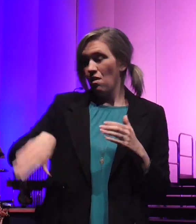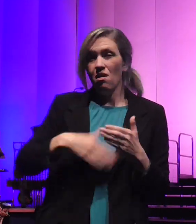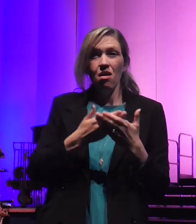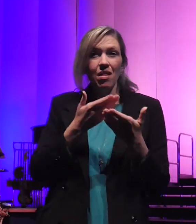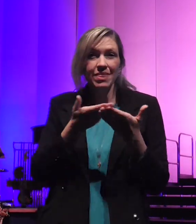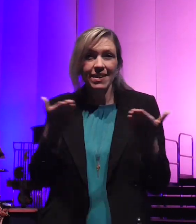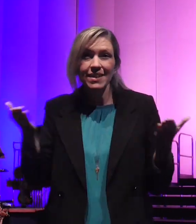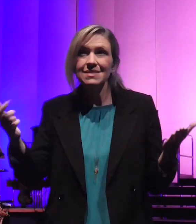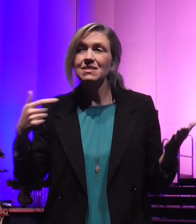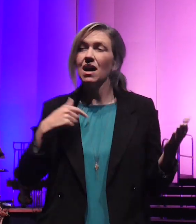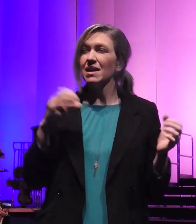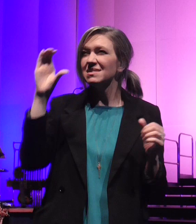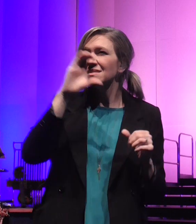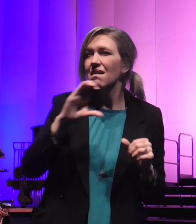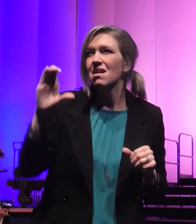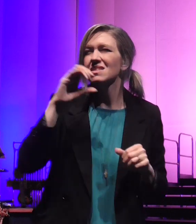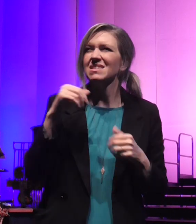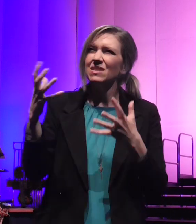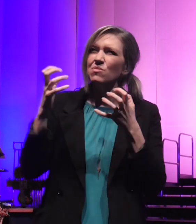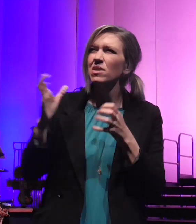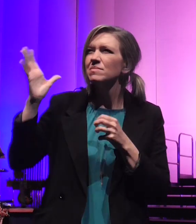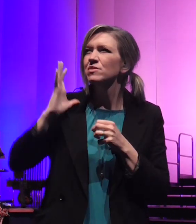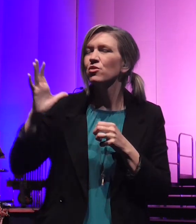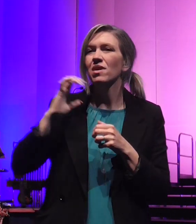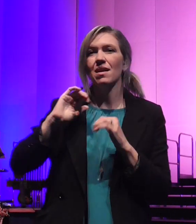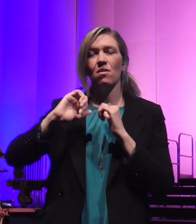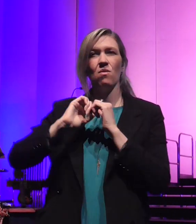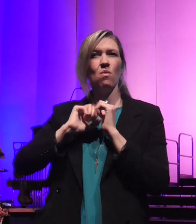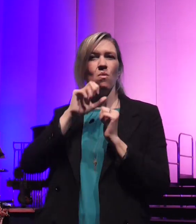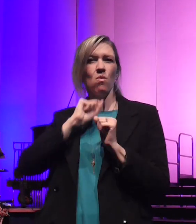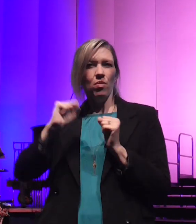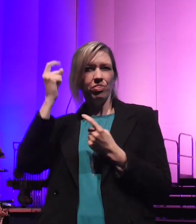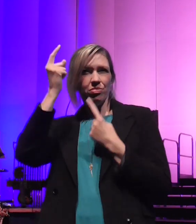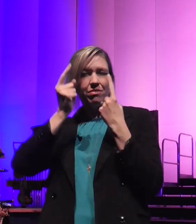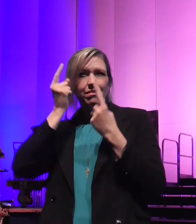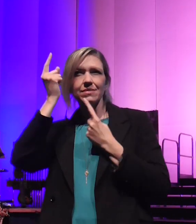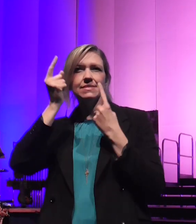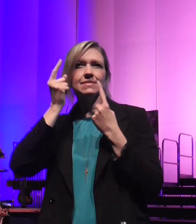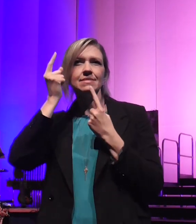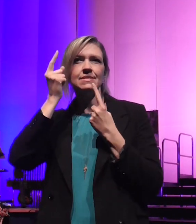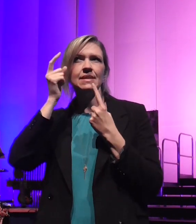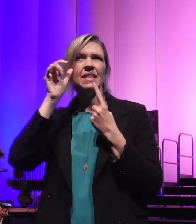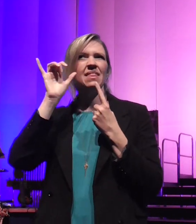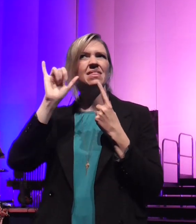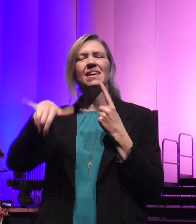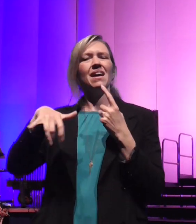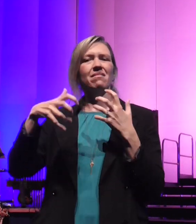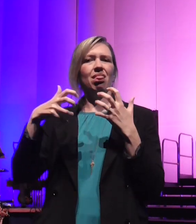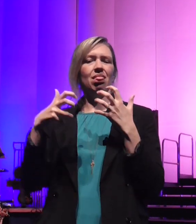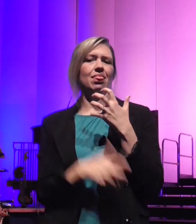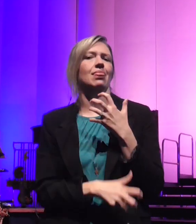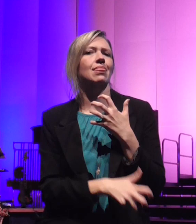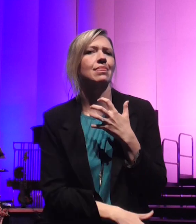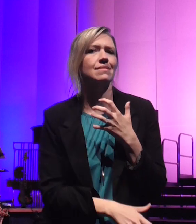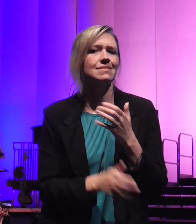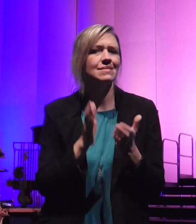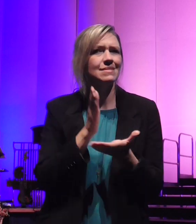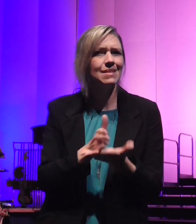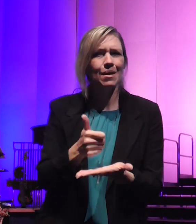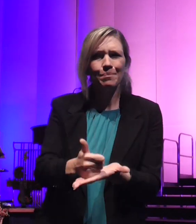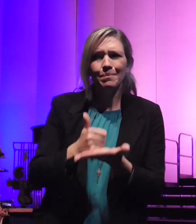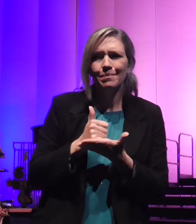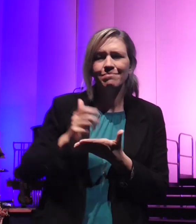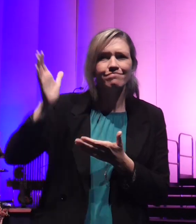Oh, things that I sought and the way that I thought stopped serving